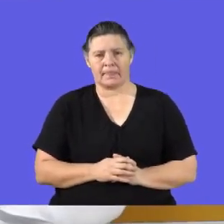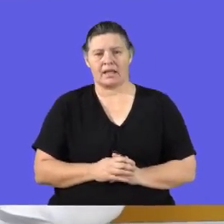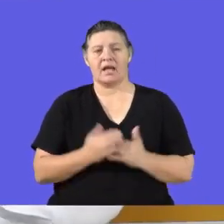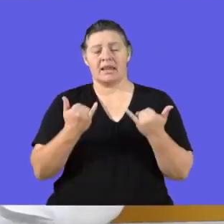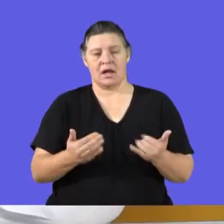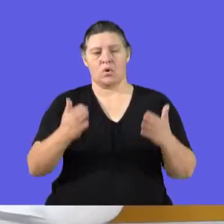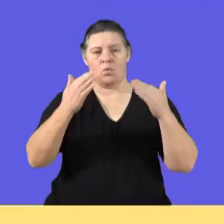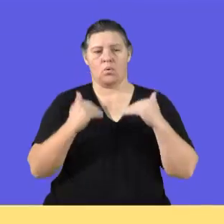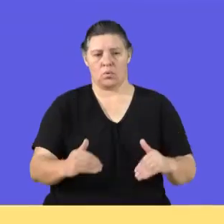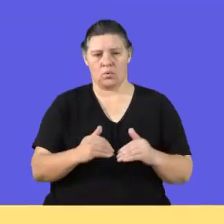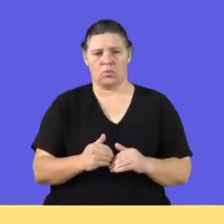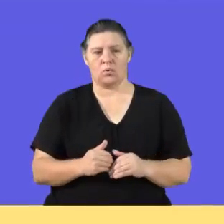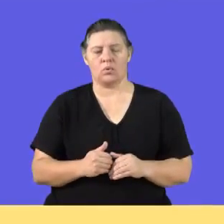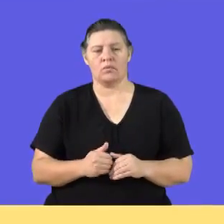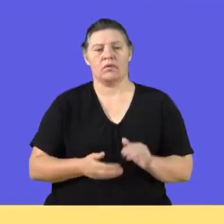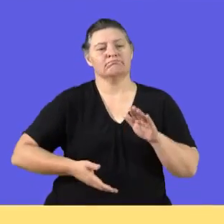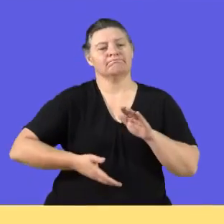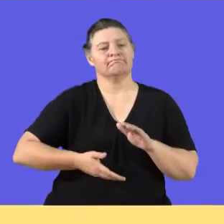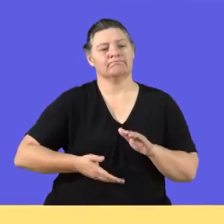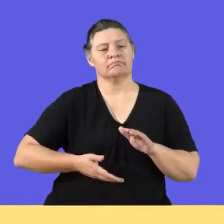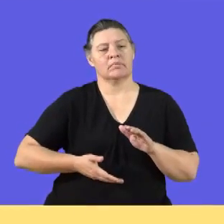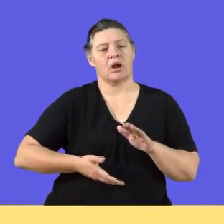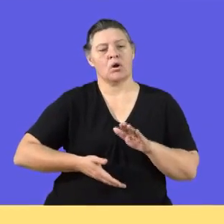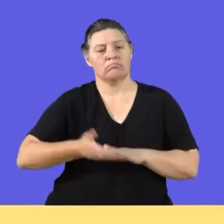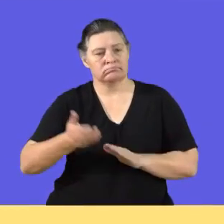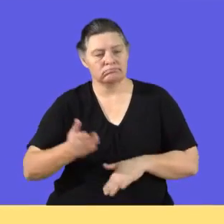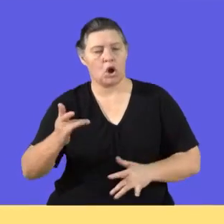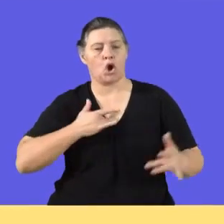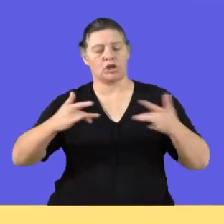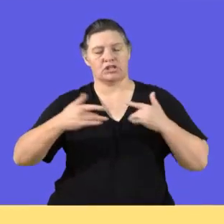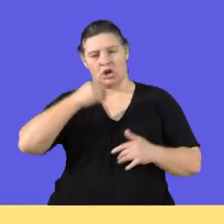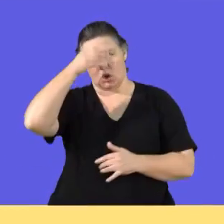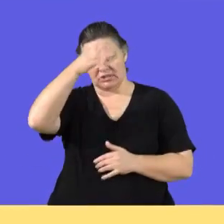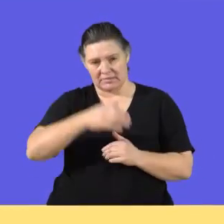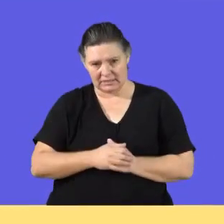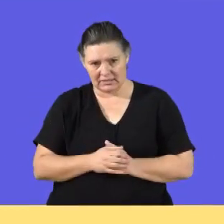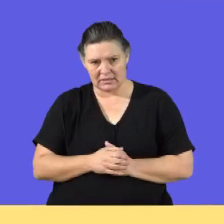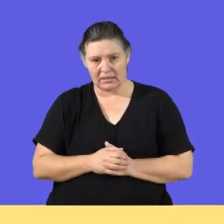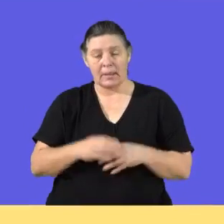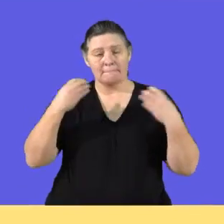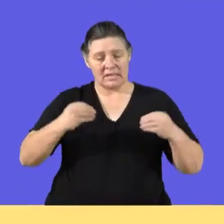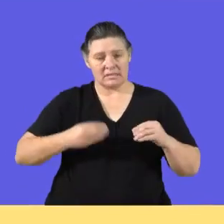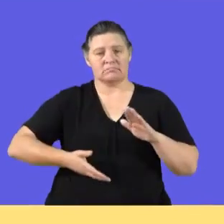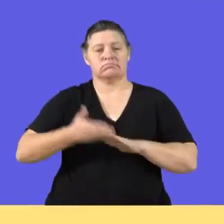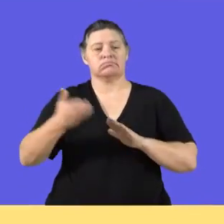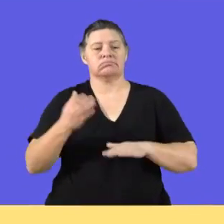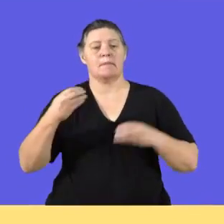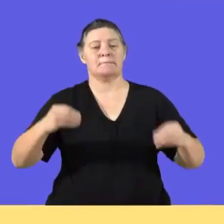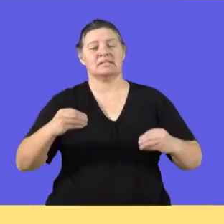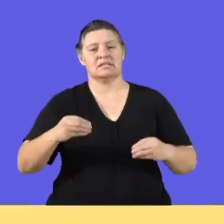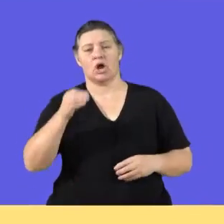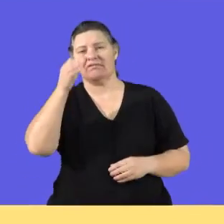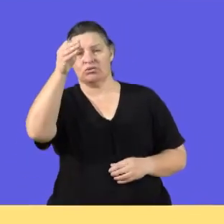excluded. I'm going to go on now to the going concern concept, which says that a business will continue to operate